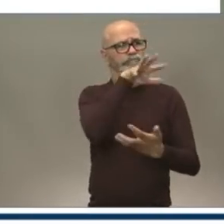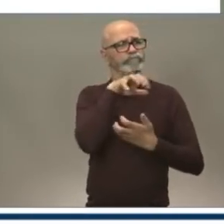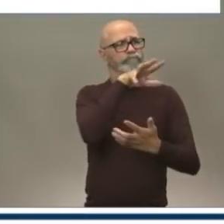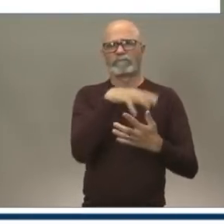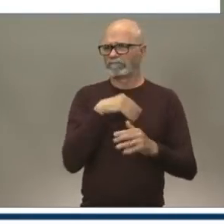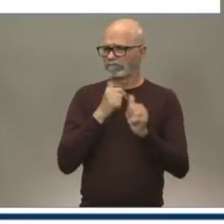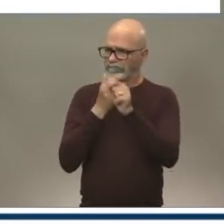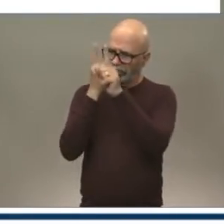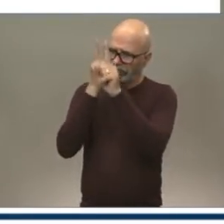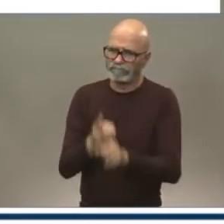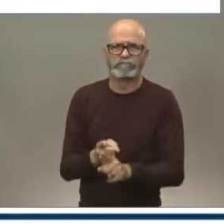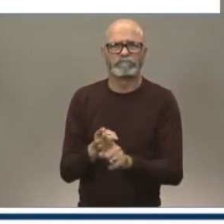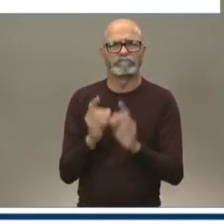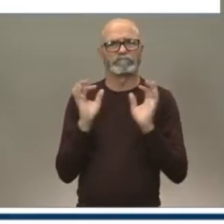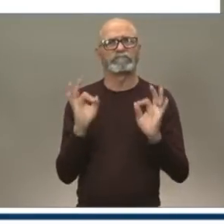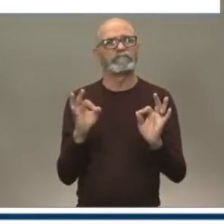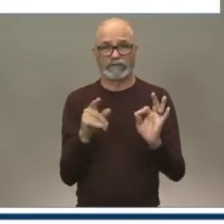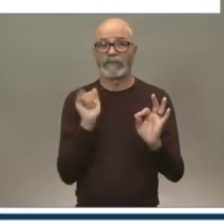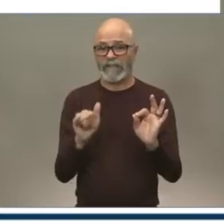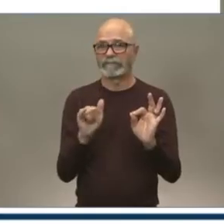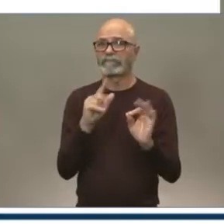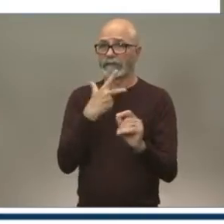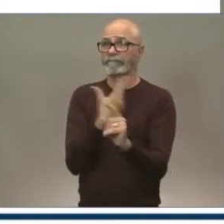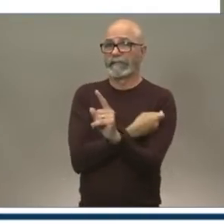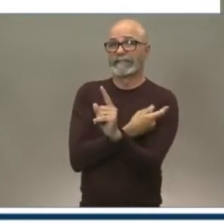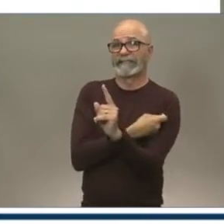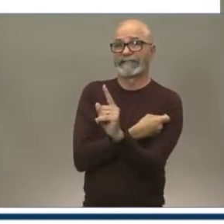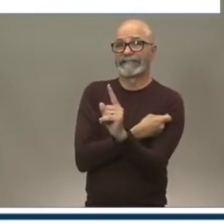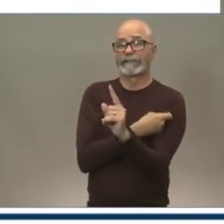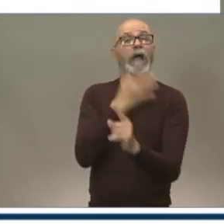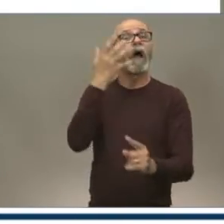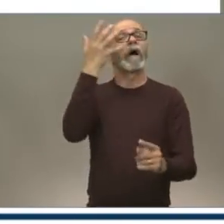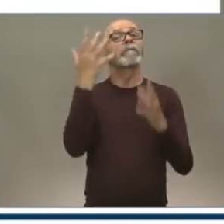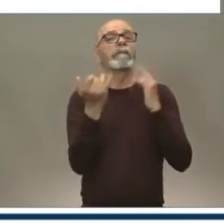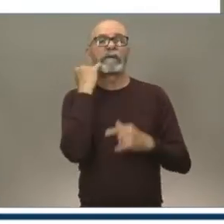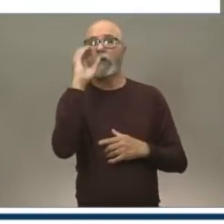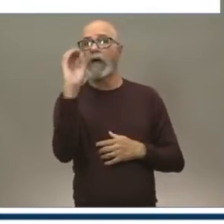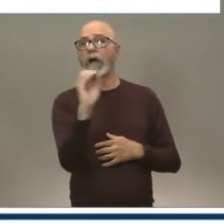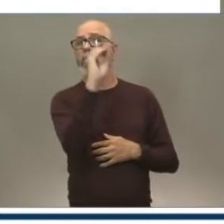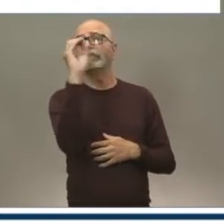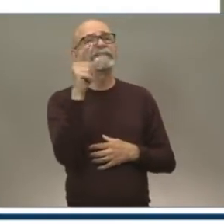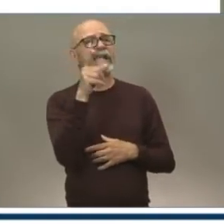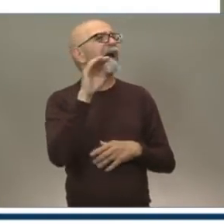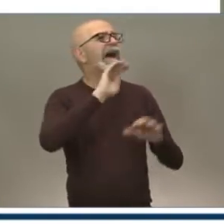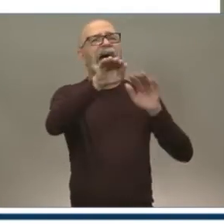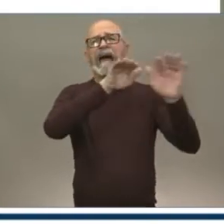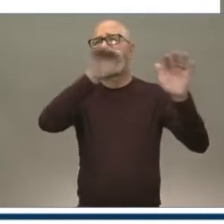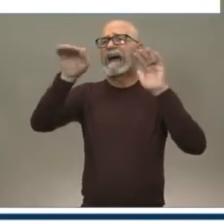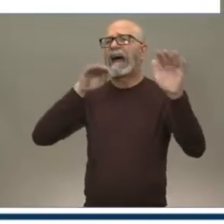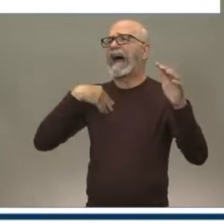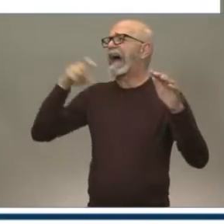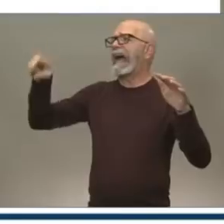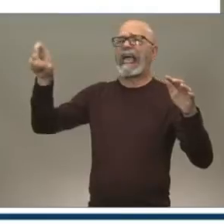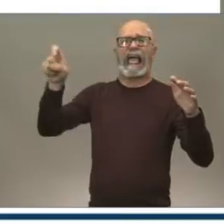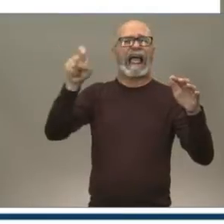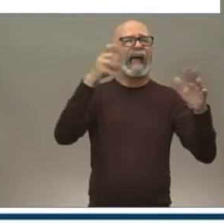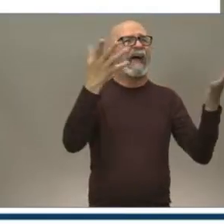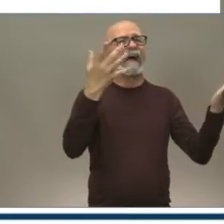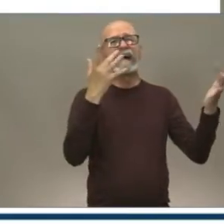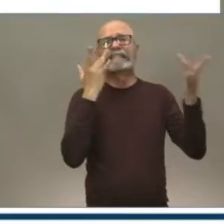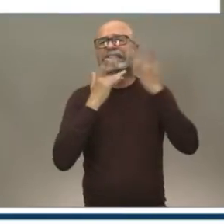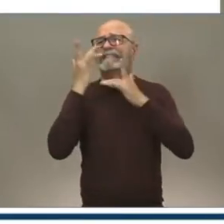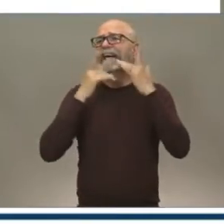one component. There's other ways that Ontario might reach out for help. There's a formal process that was established